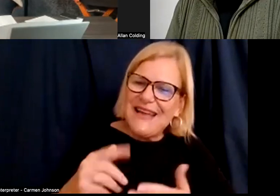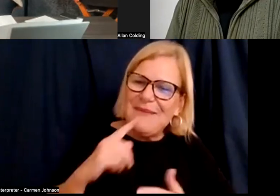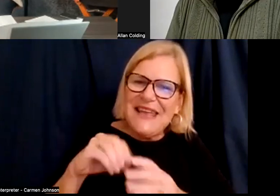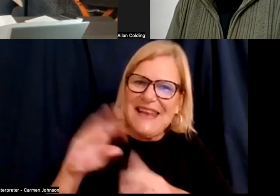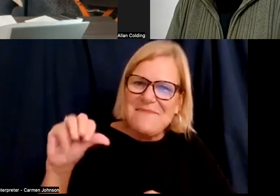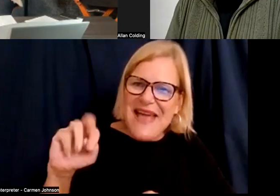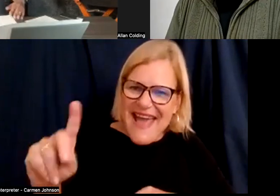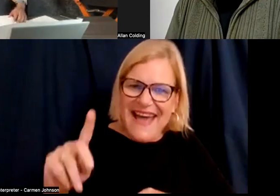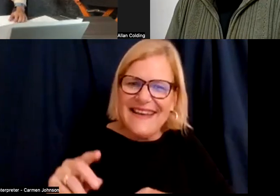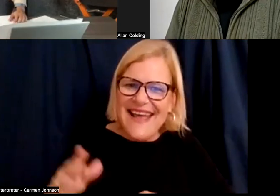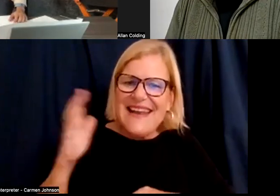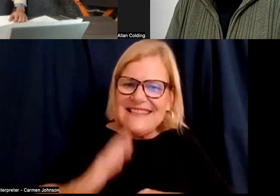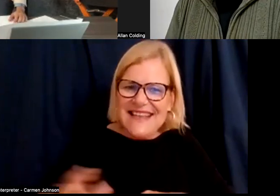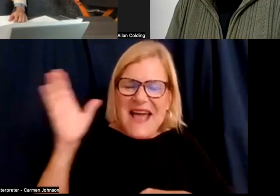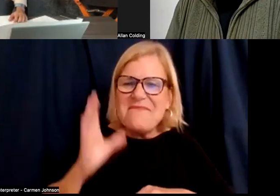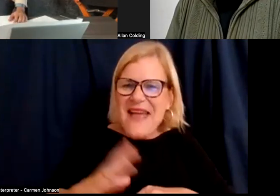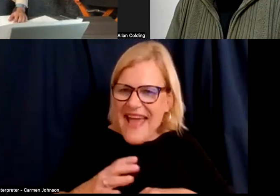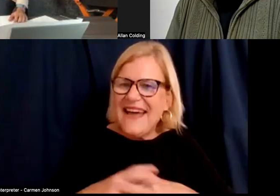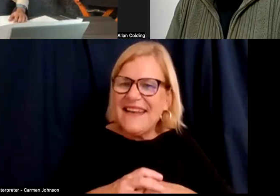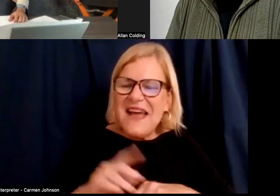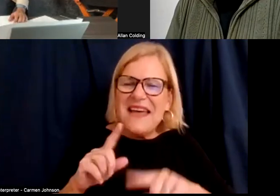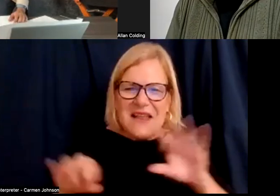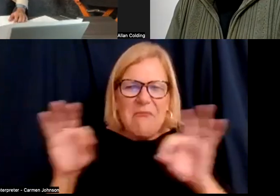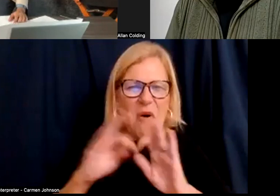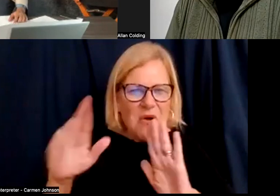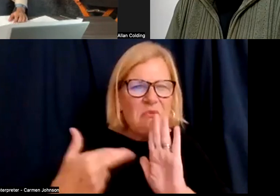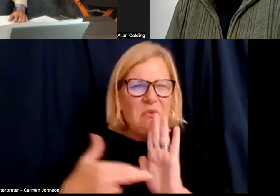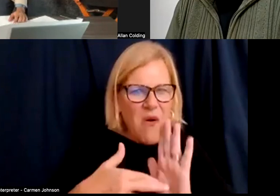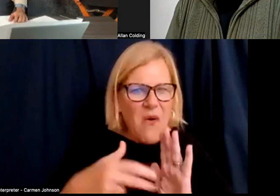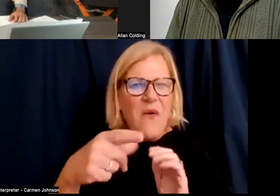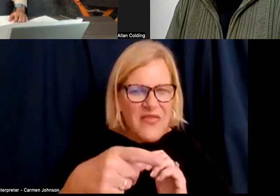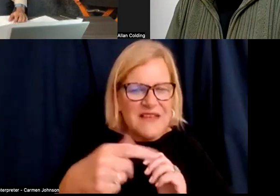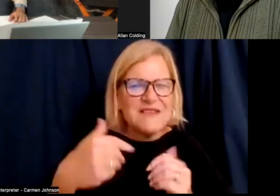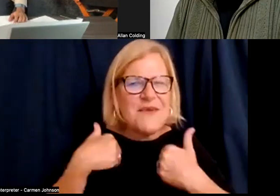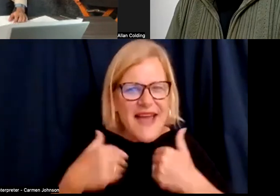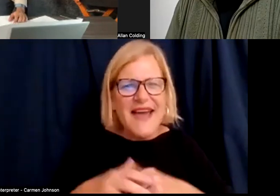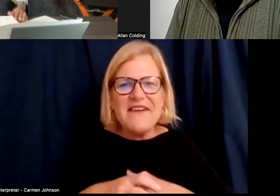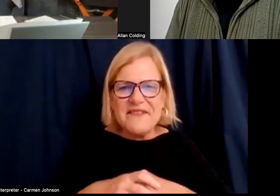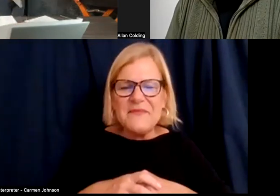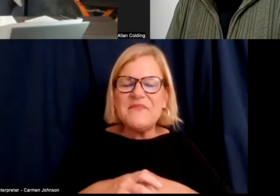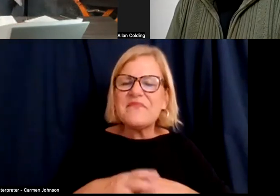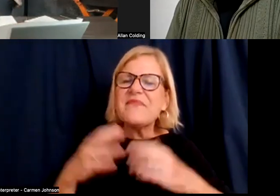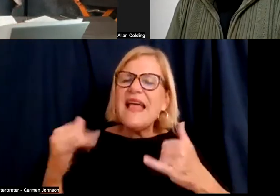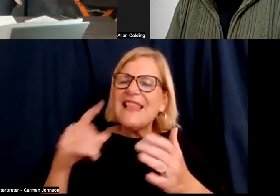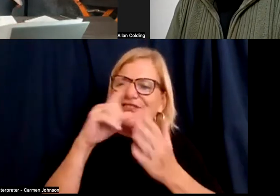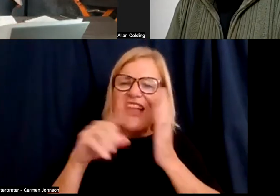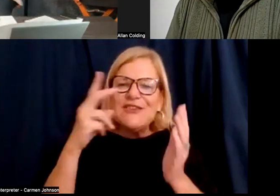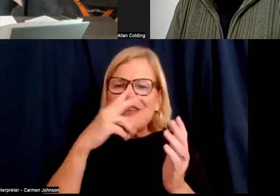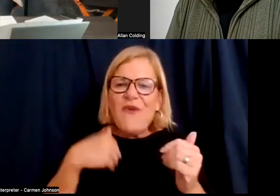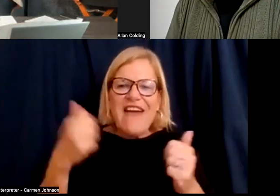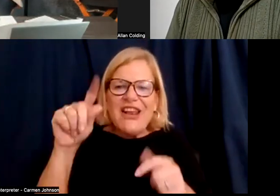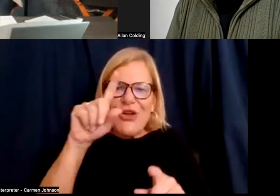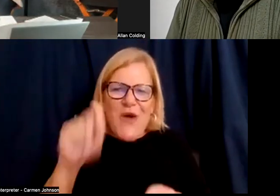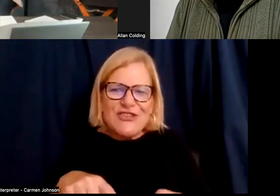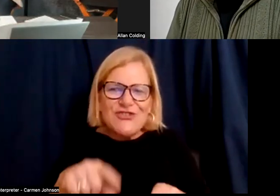band and a side man, you are, but an important role that you have. Let's check to see if we have any